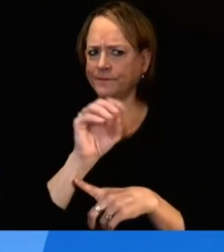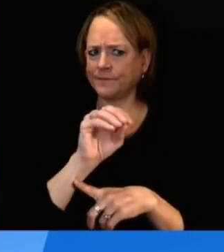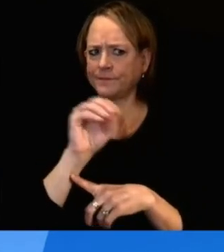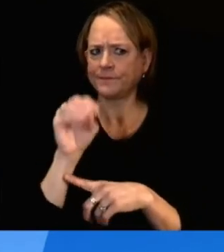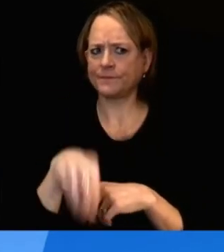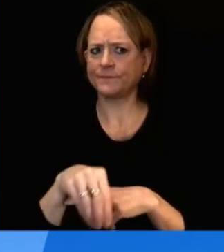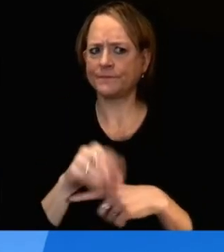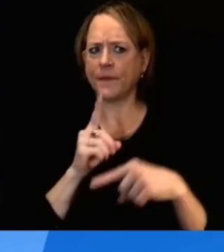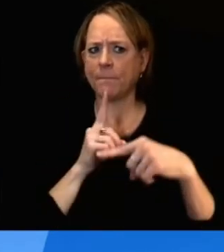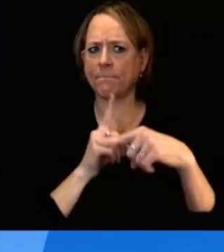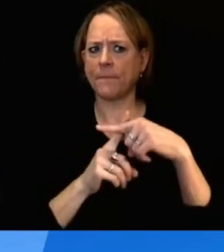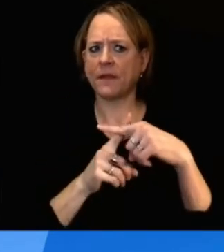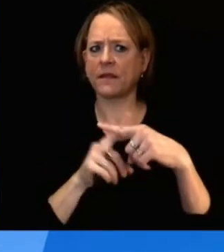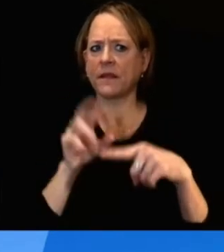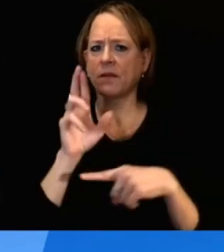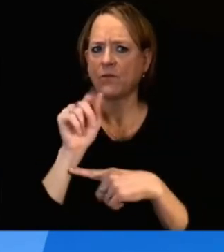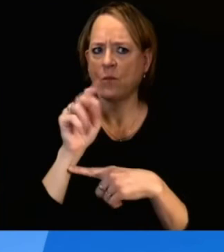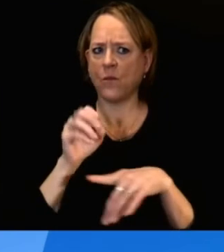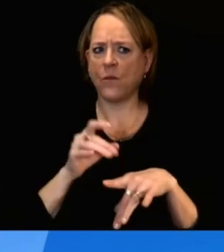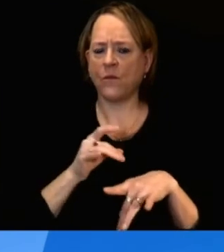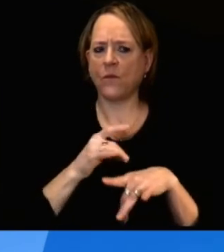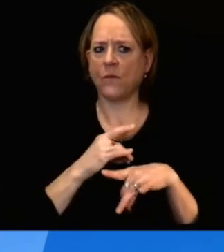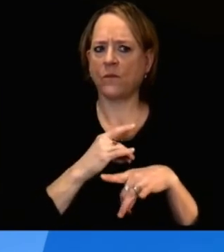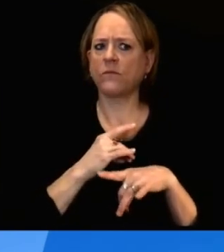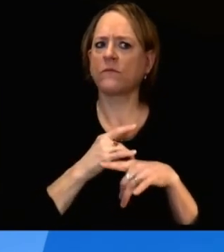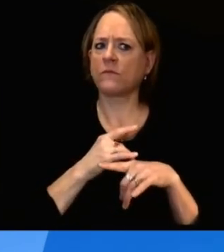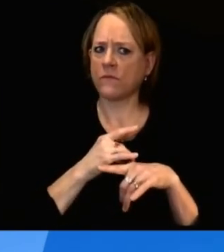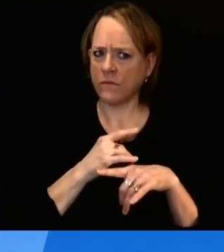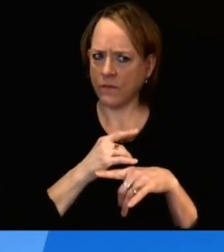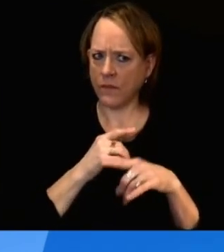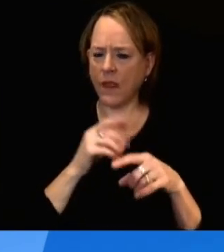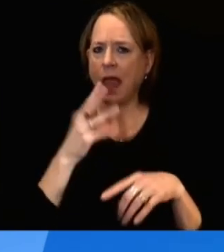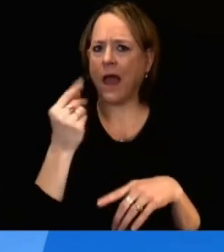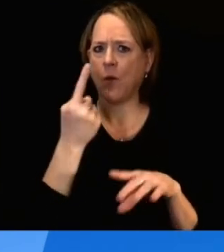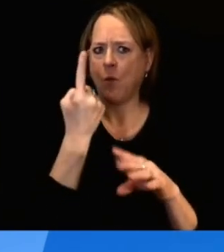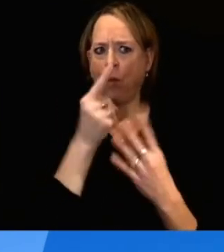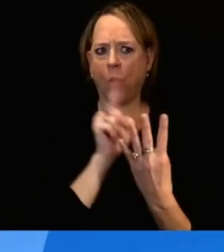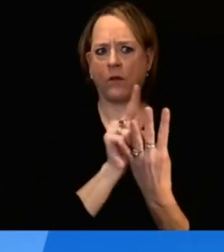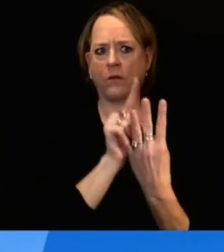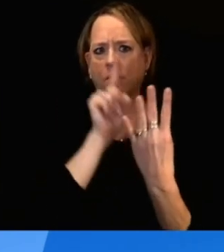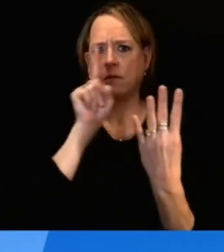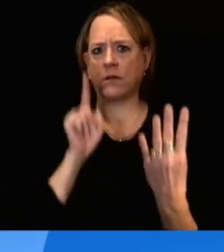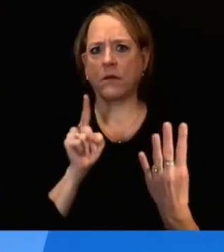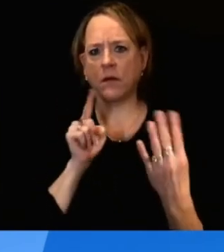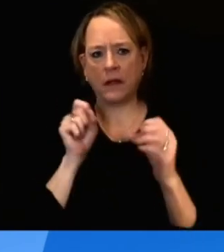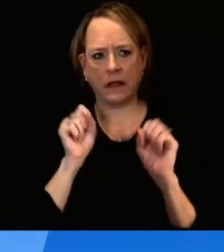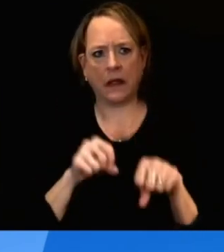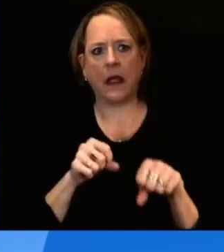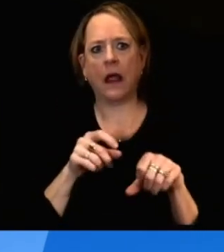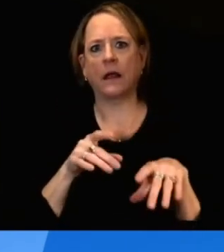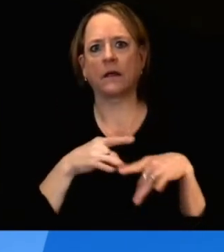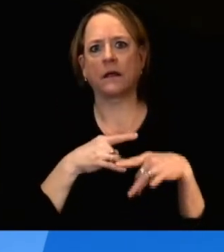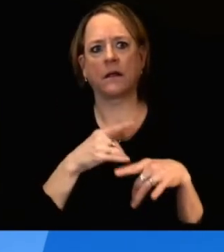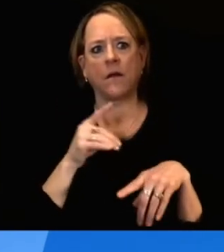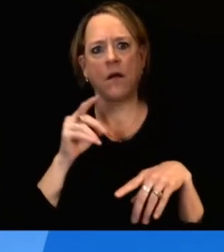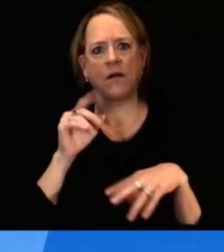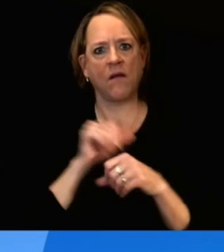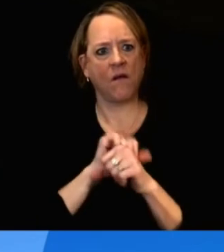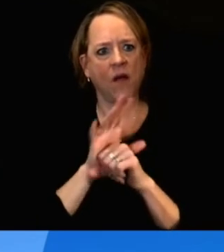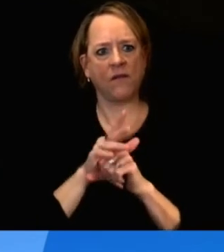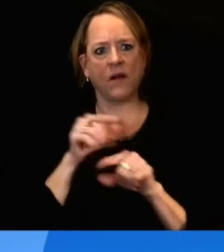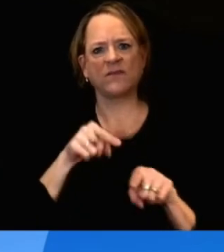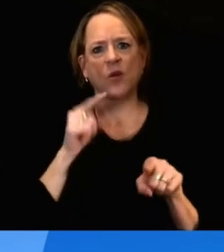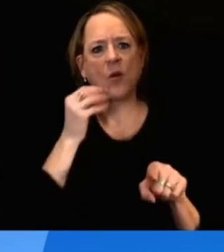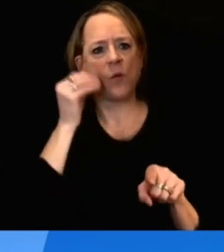Did you ever anticipate that we would be at this level? And just kind of as a follow, you mentioned, Dr.